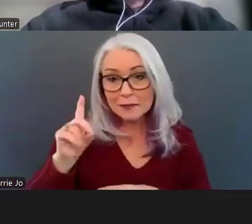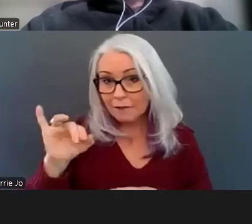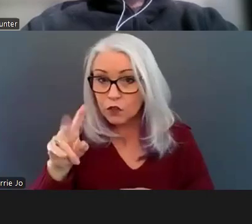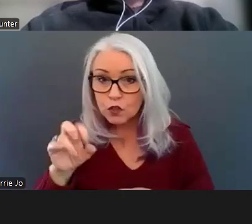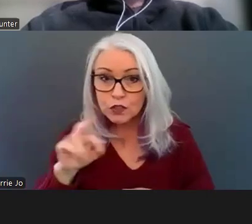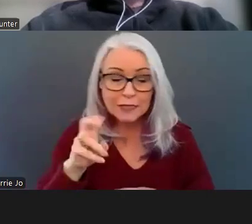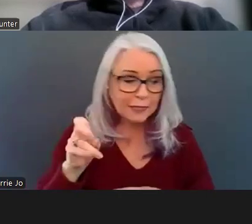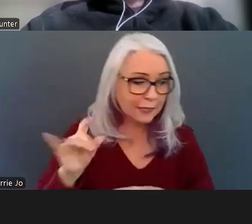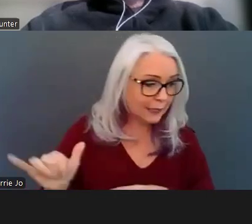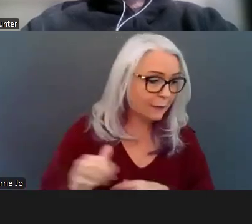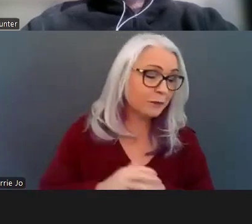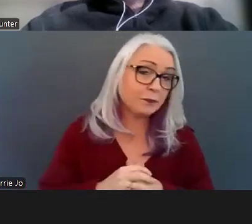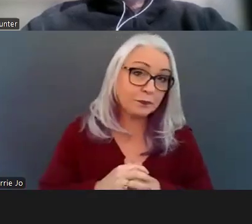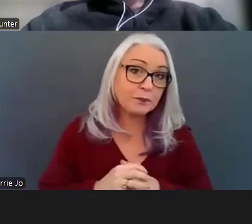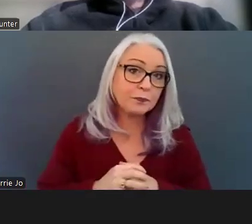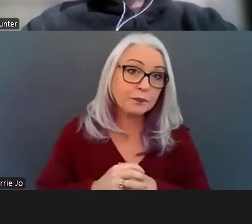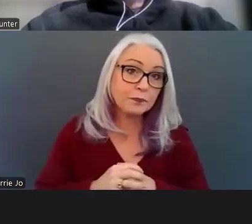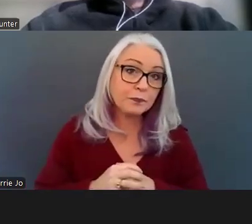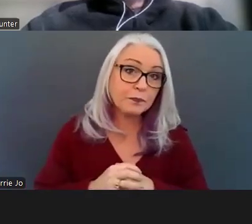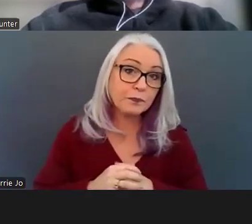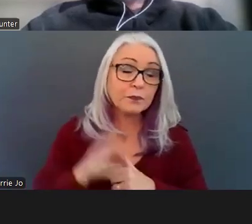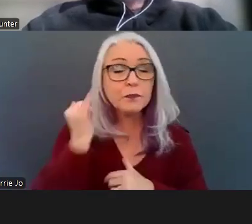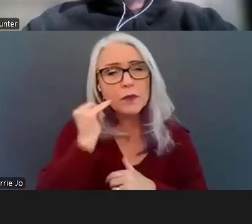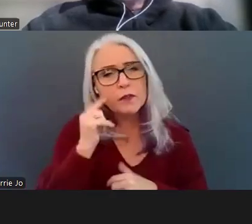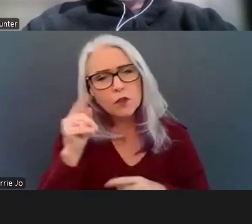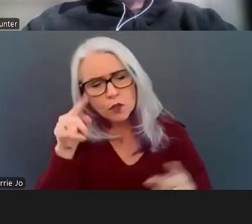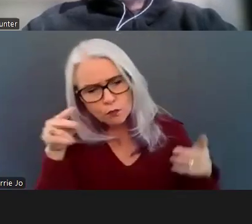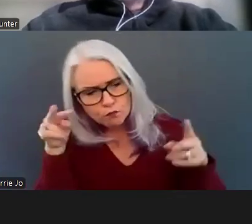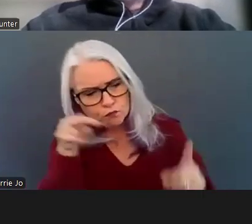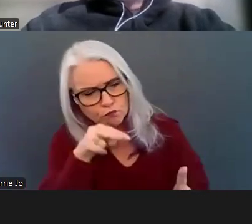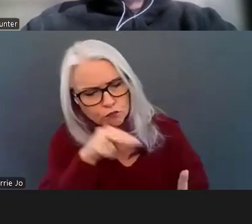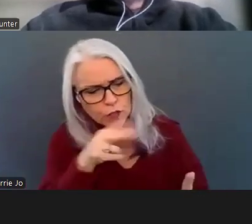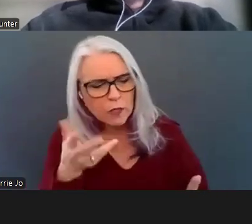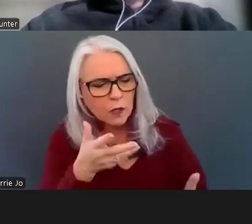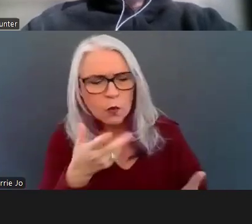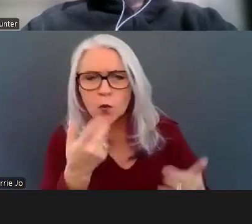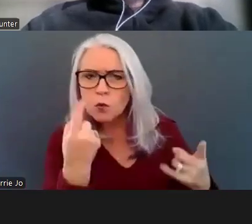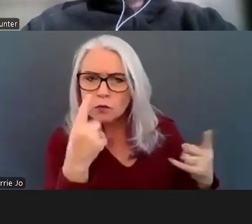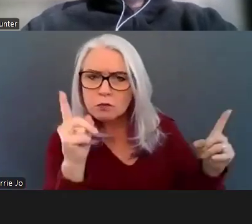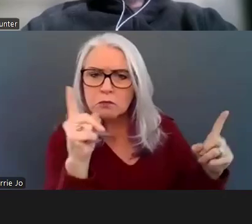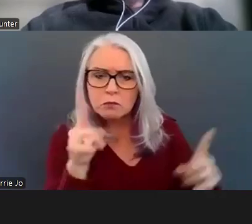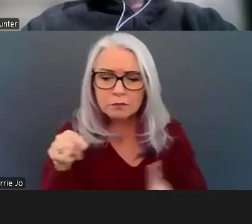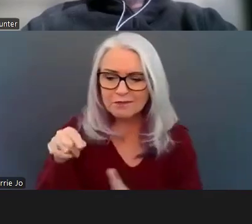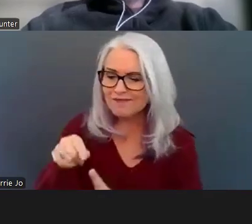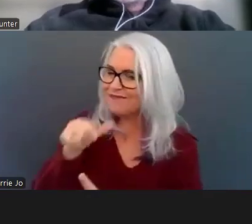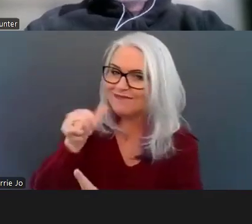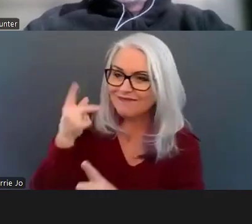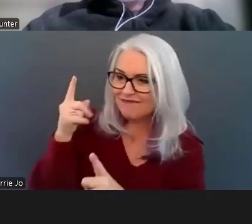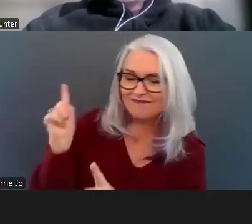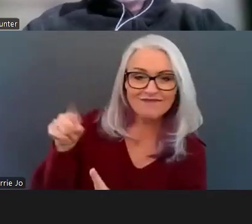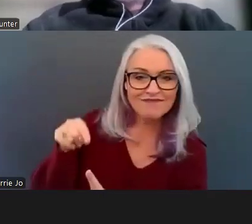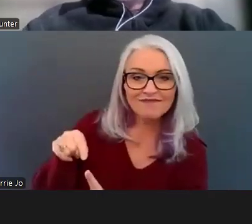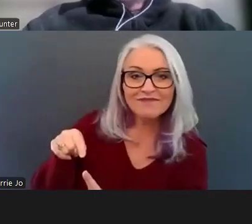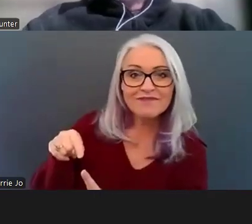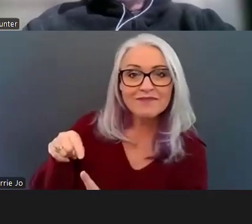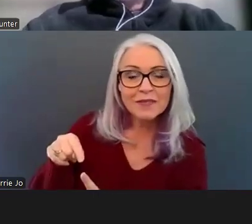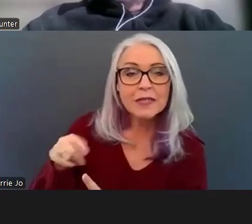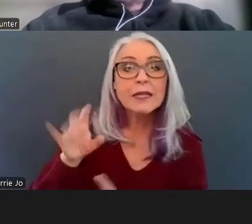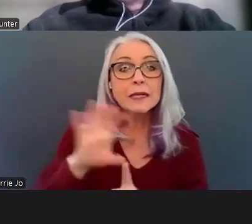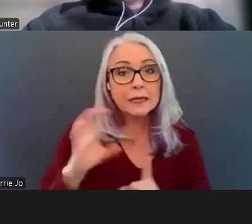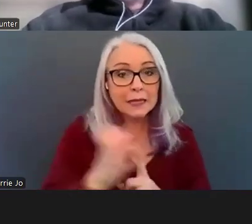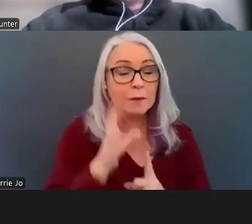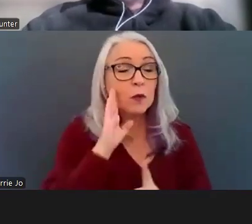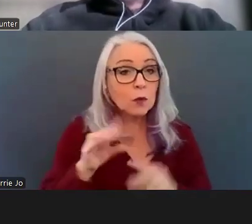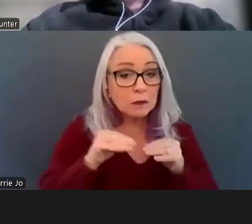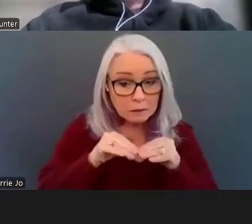for, if you're paying close attention, what's working, what's not. And as climate effects